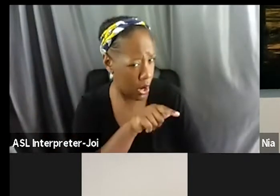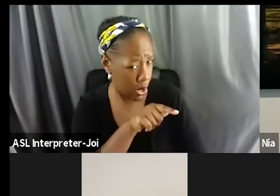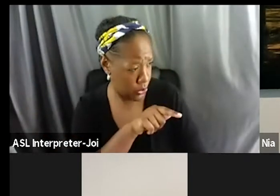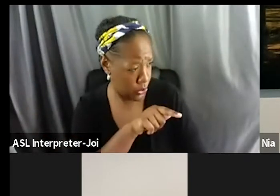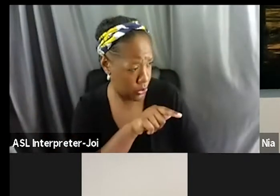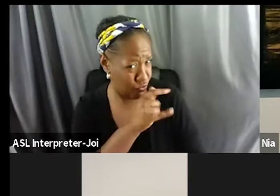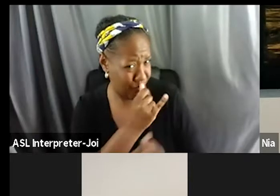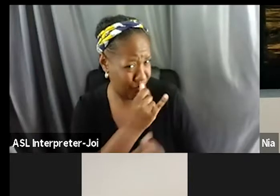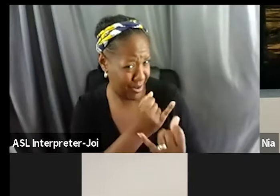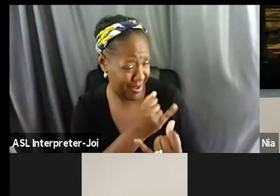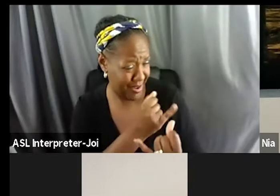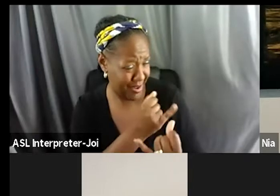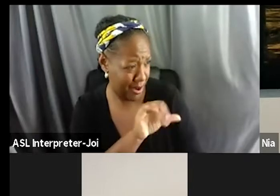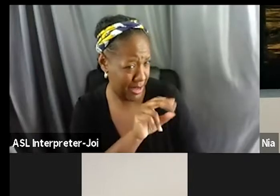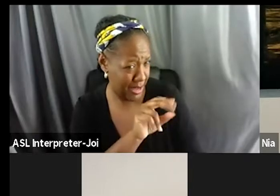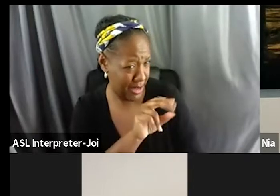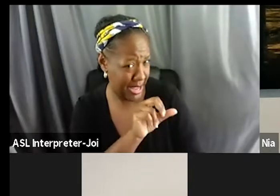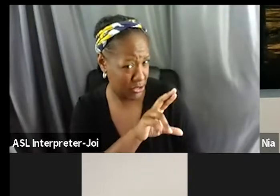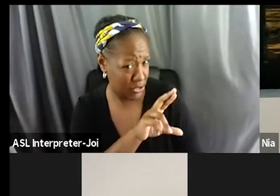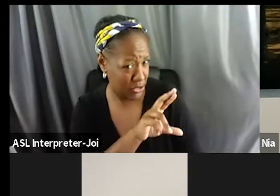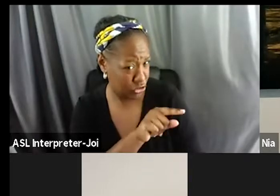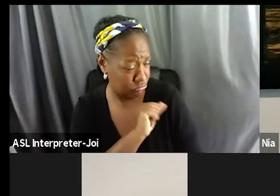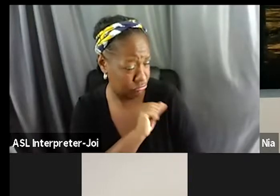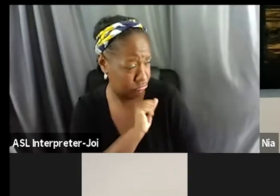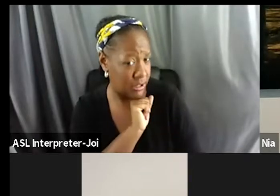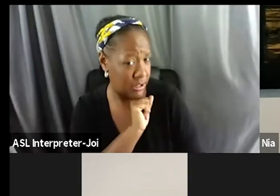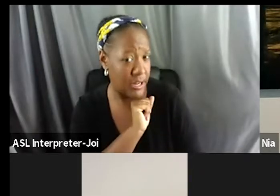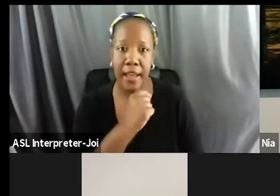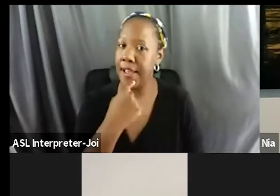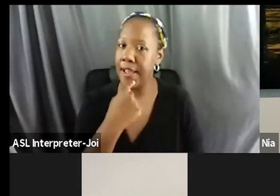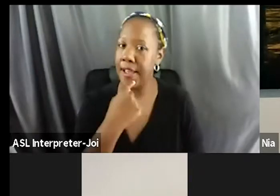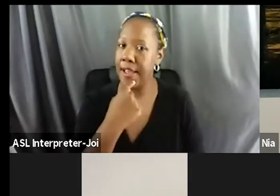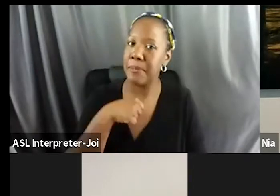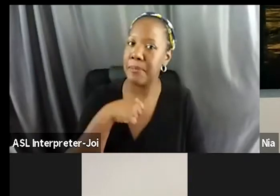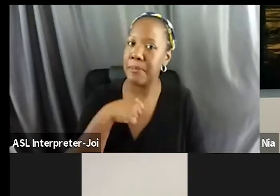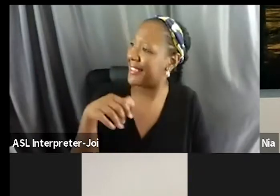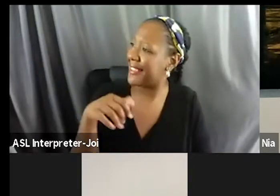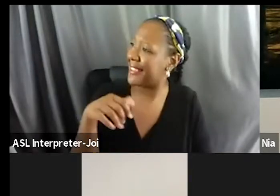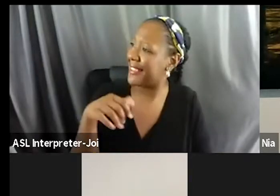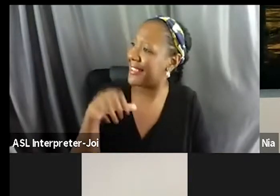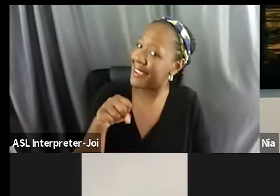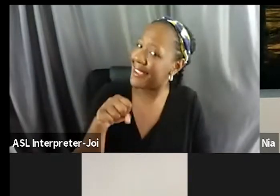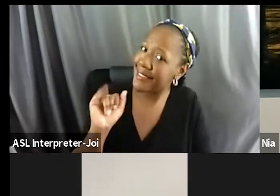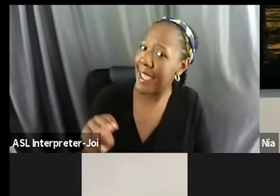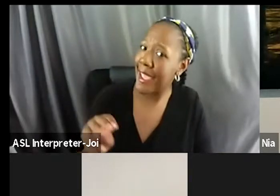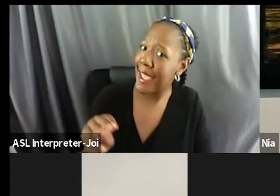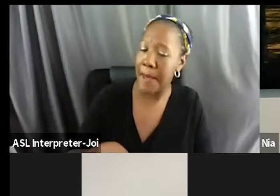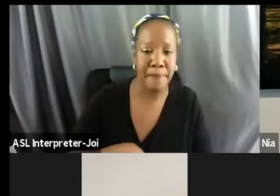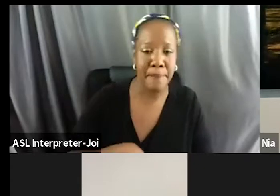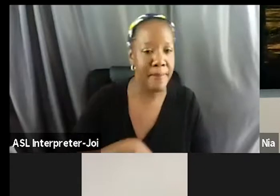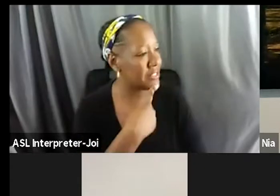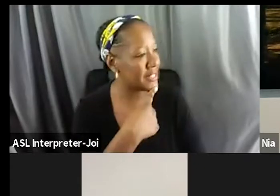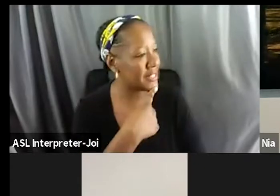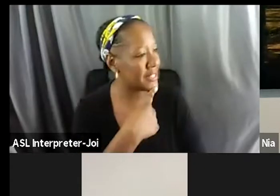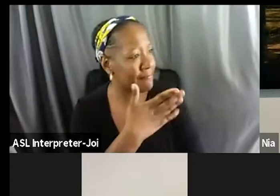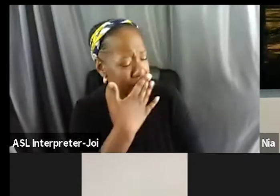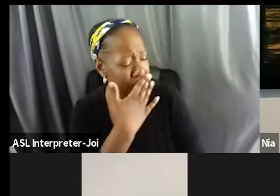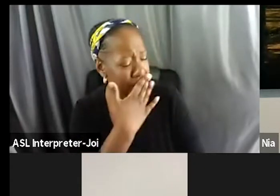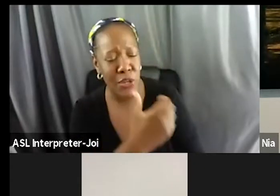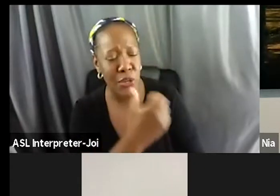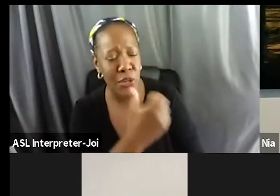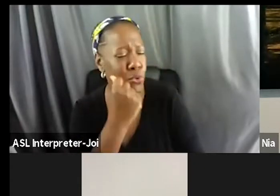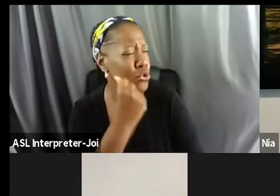you cancer?" And I said very proudly, I said, "Yes, I am." And she said, "Thank you so much for wearing